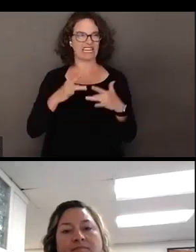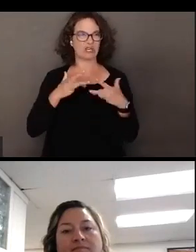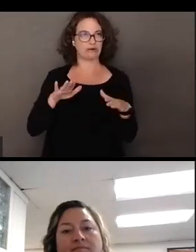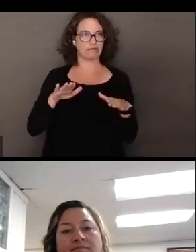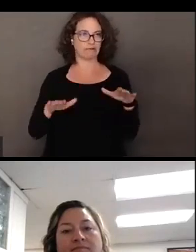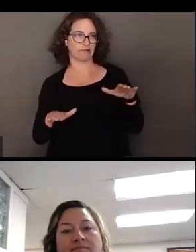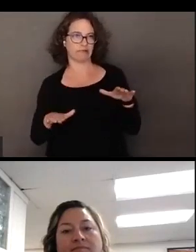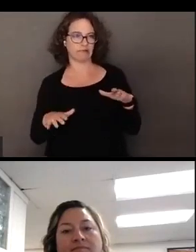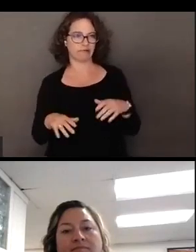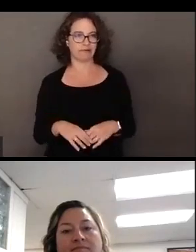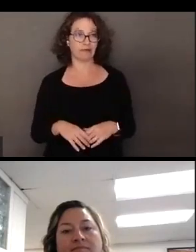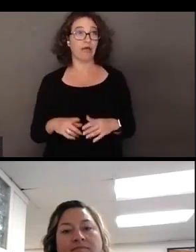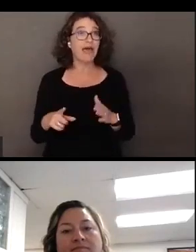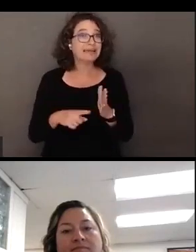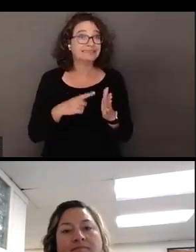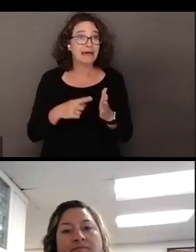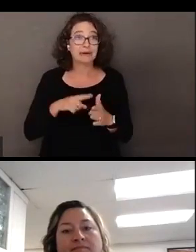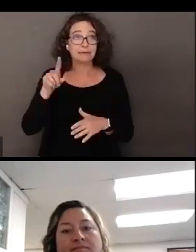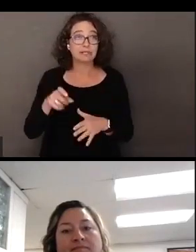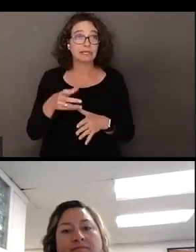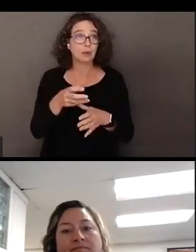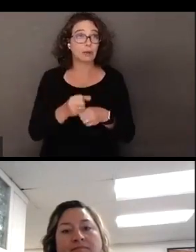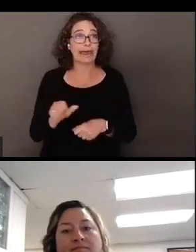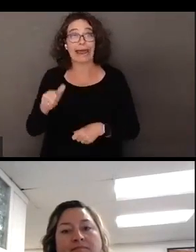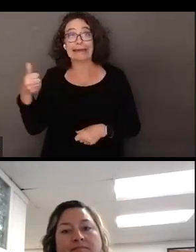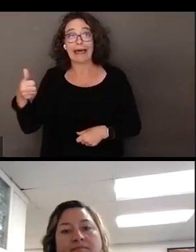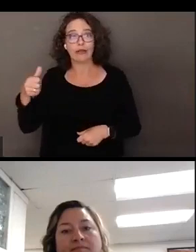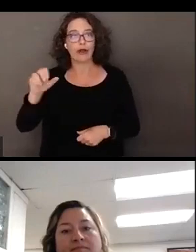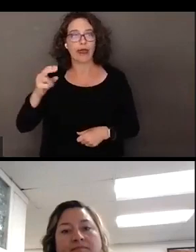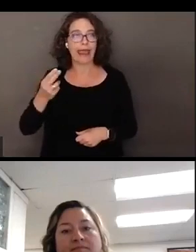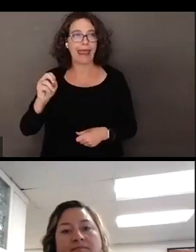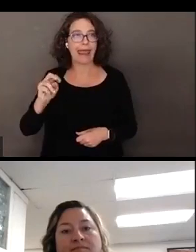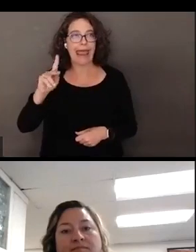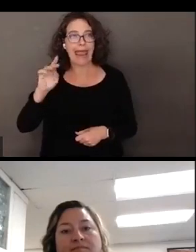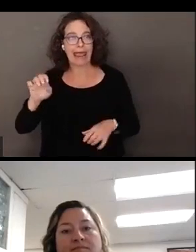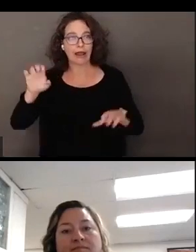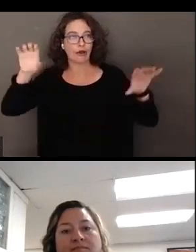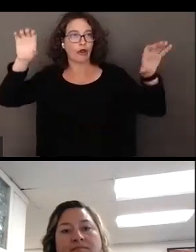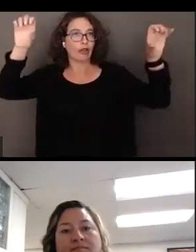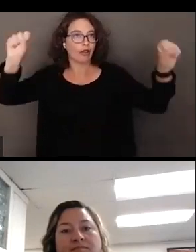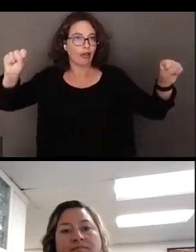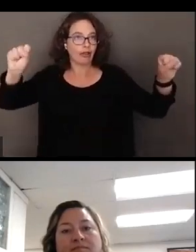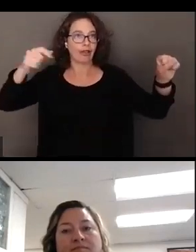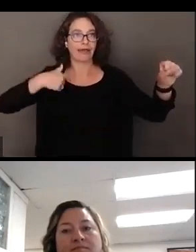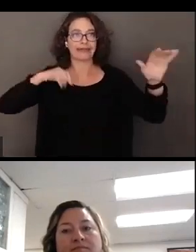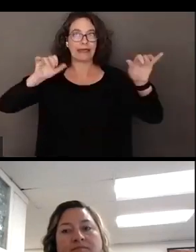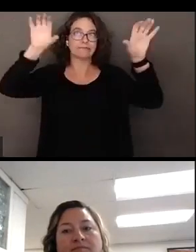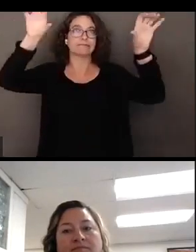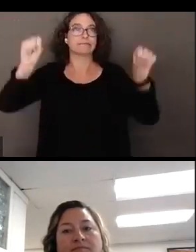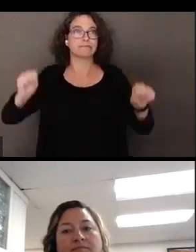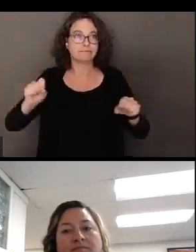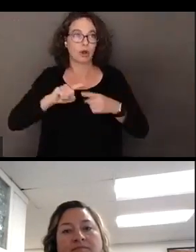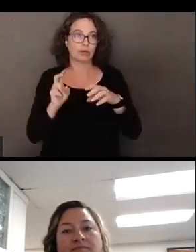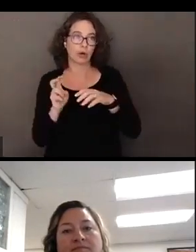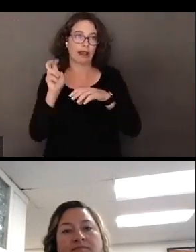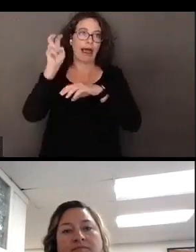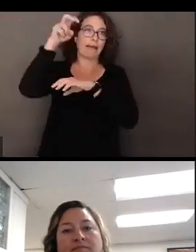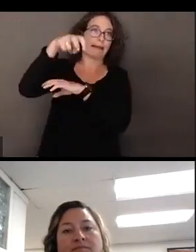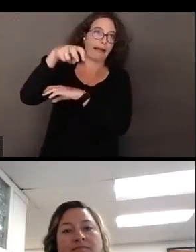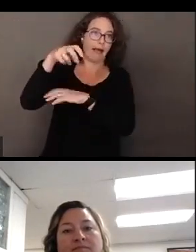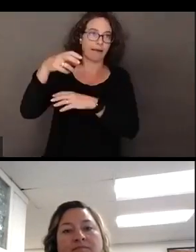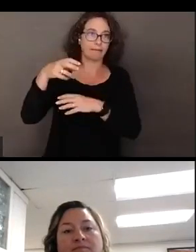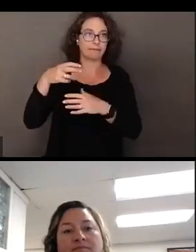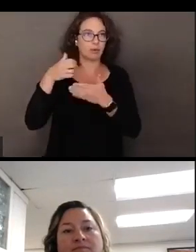simple as just getting another handle so that you've got three points of contact as you're getting up into equipment or into machinery to try to make sure you don't lose your